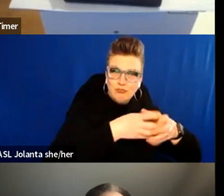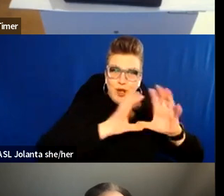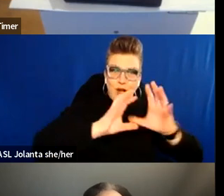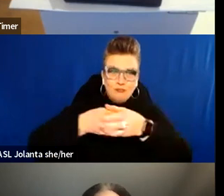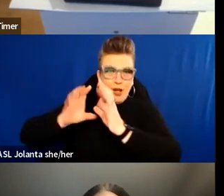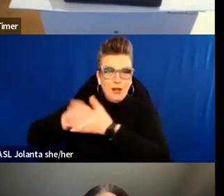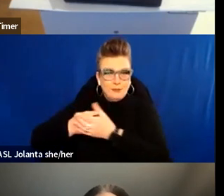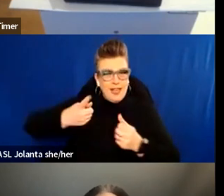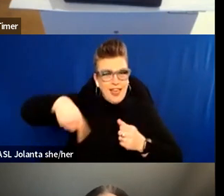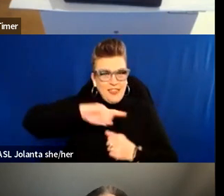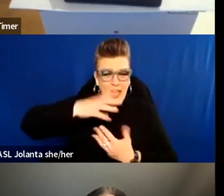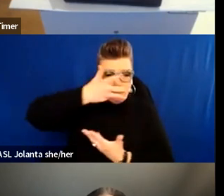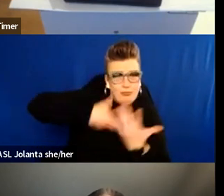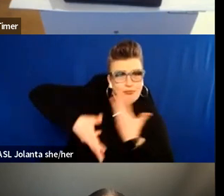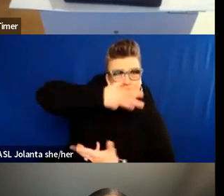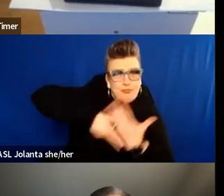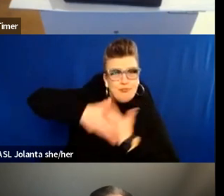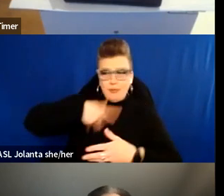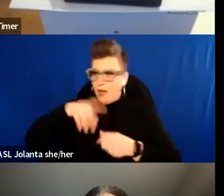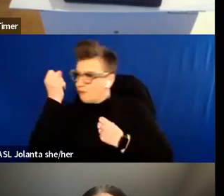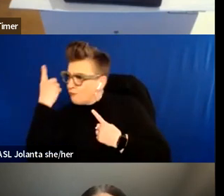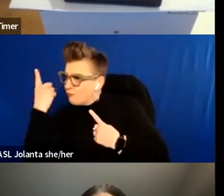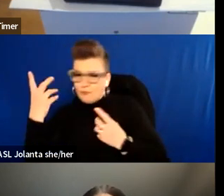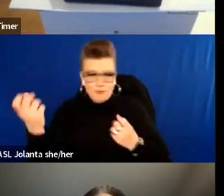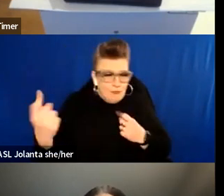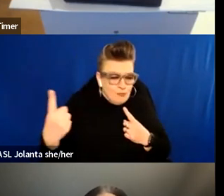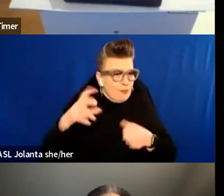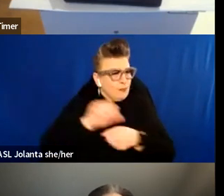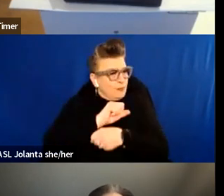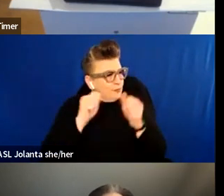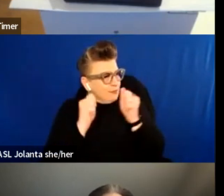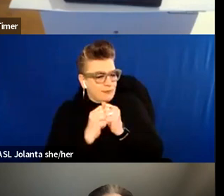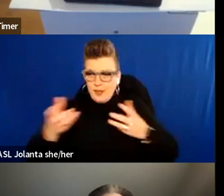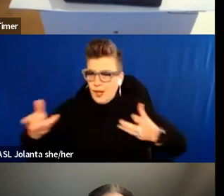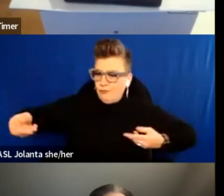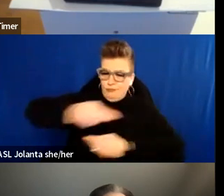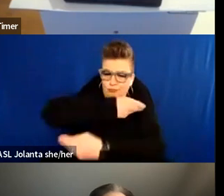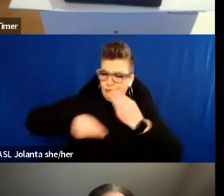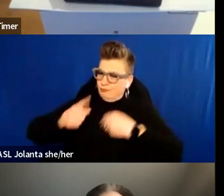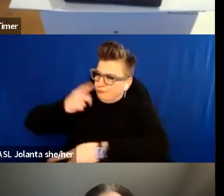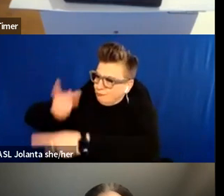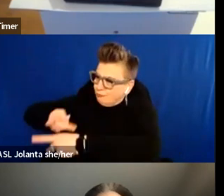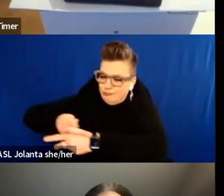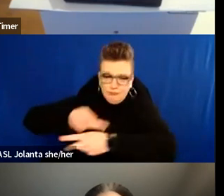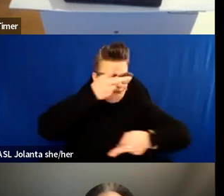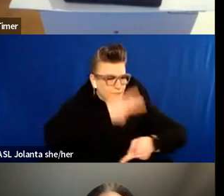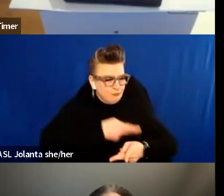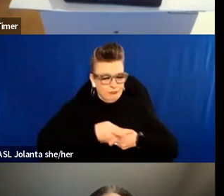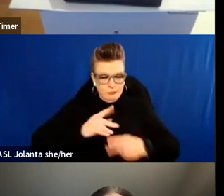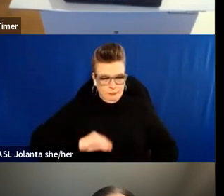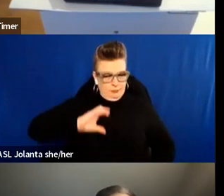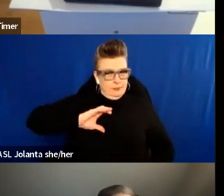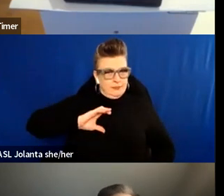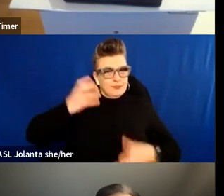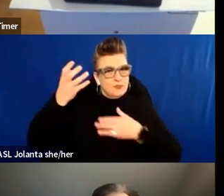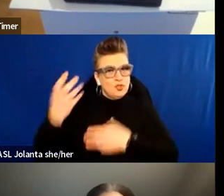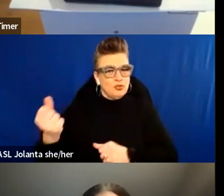have empathy for for one another they they work together they they bring each other up and it brings confidence and trust and